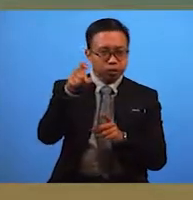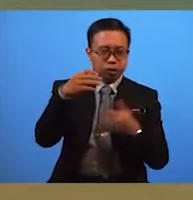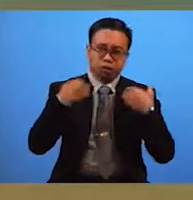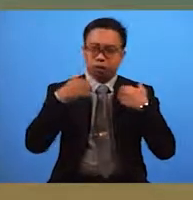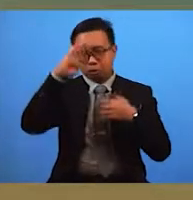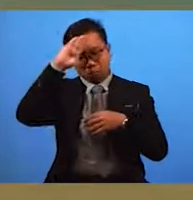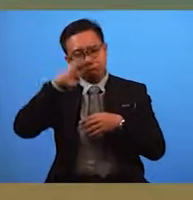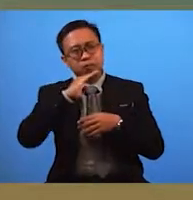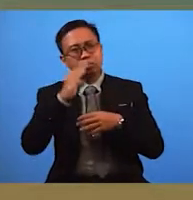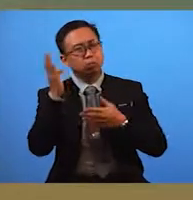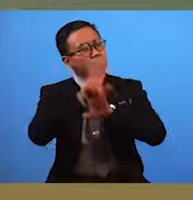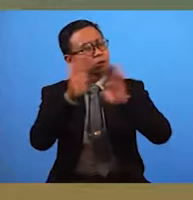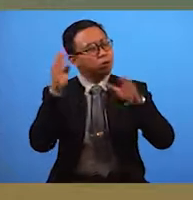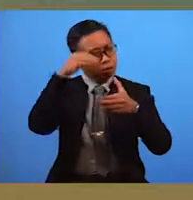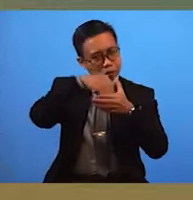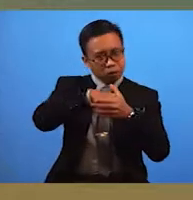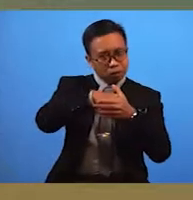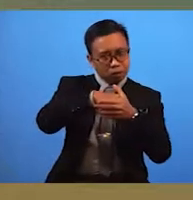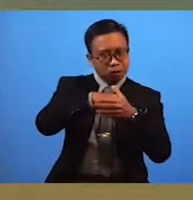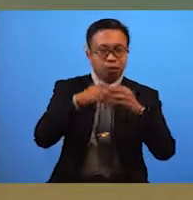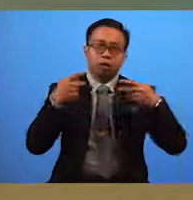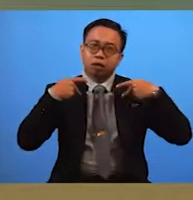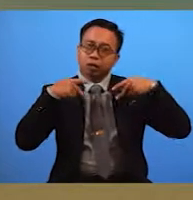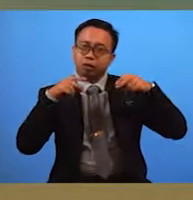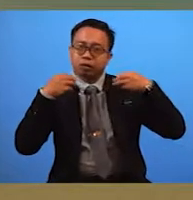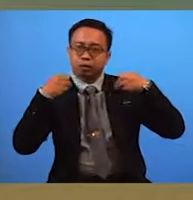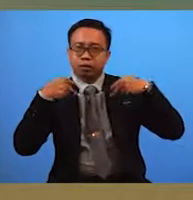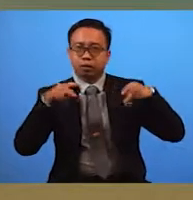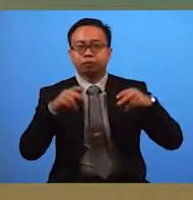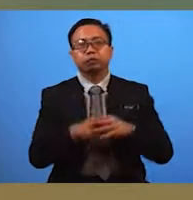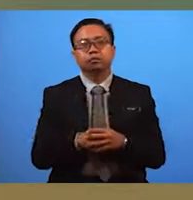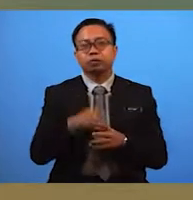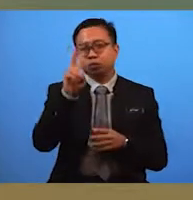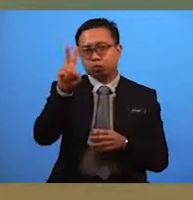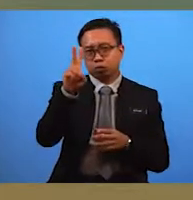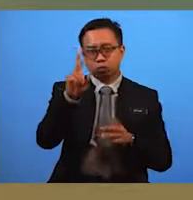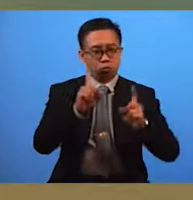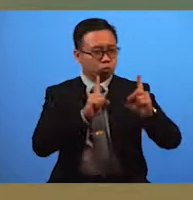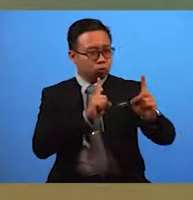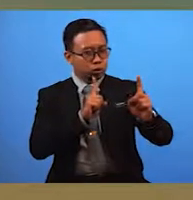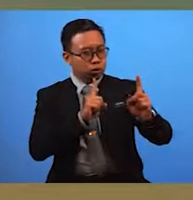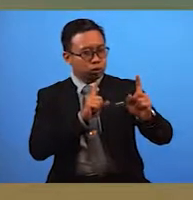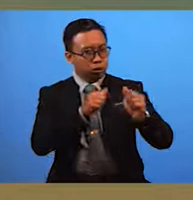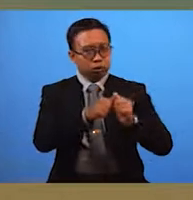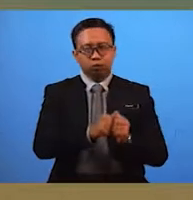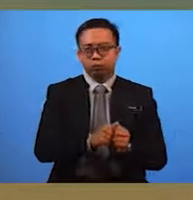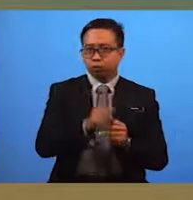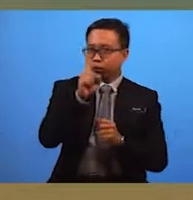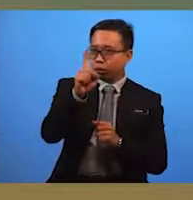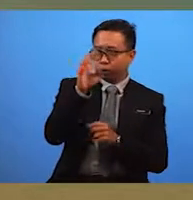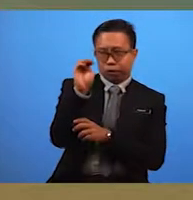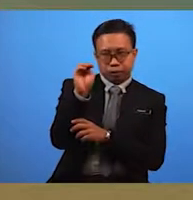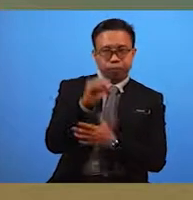not enter the premise. Number 2. Keep your social distance within 1